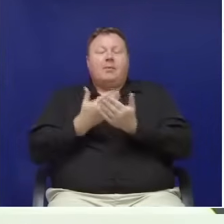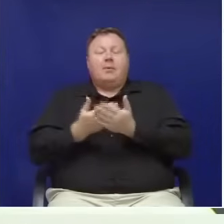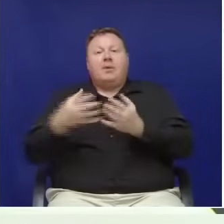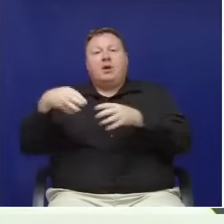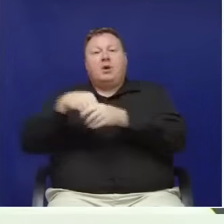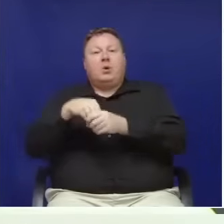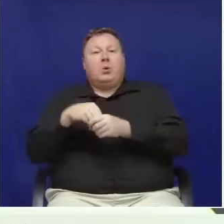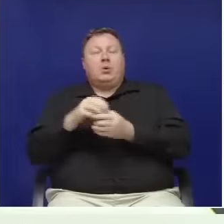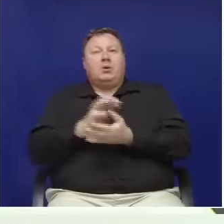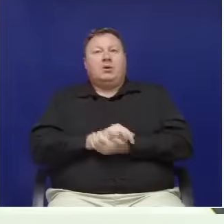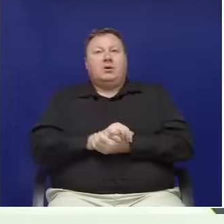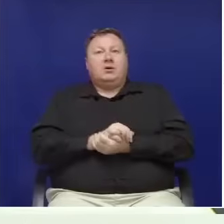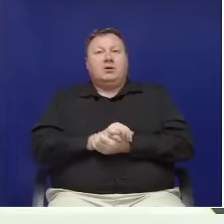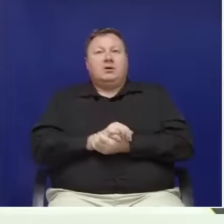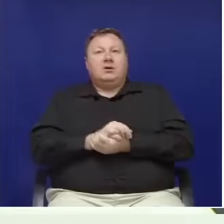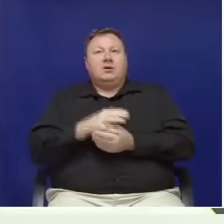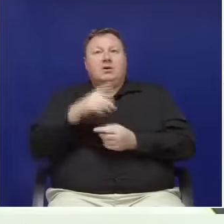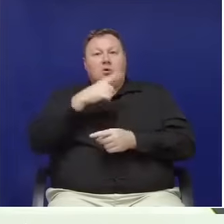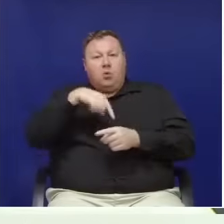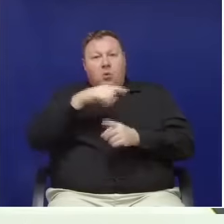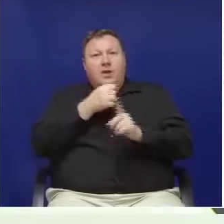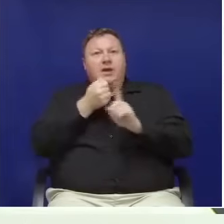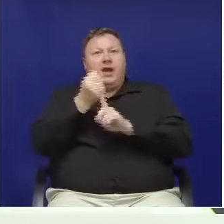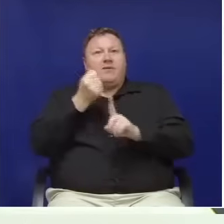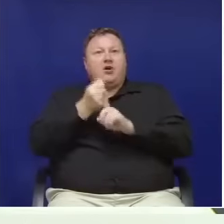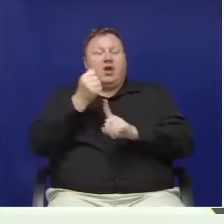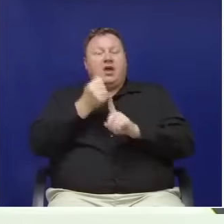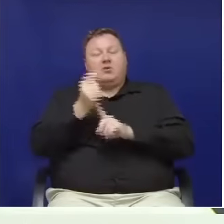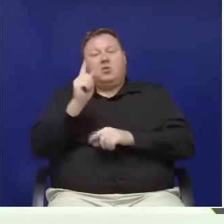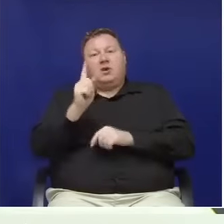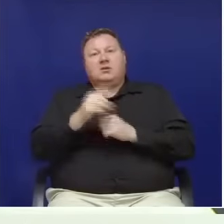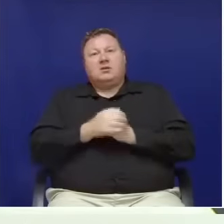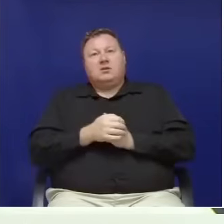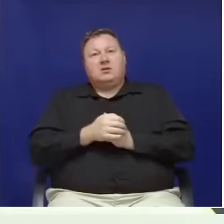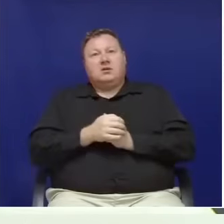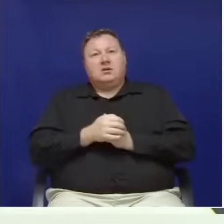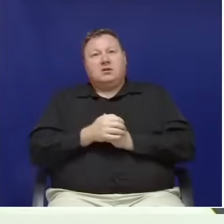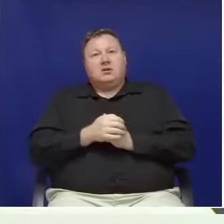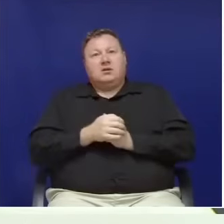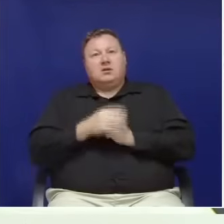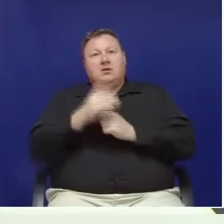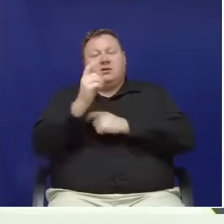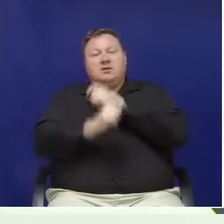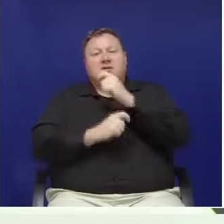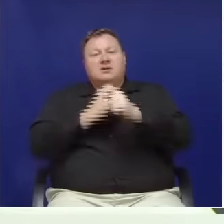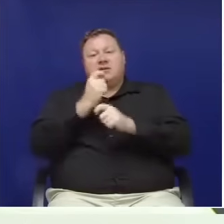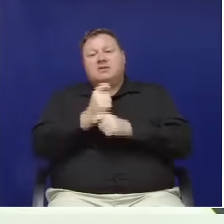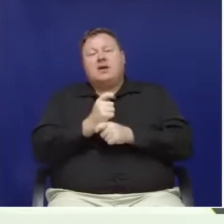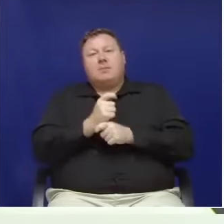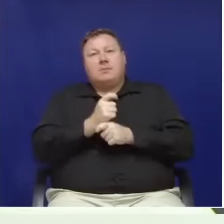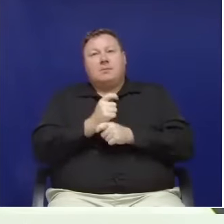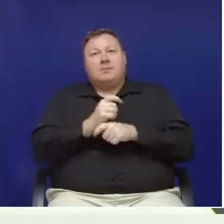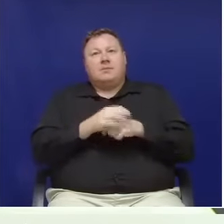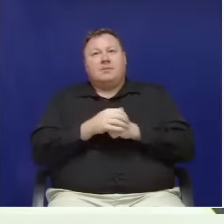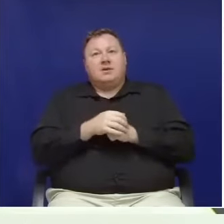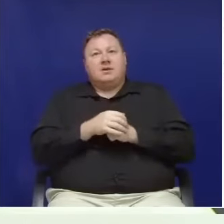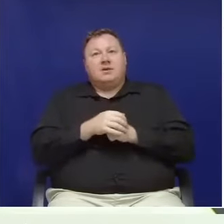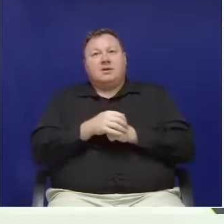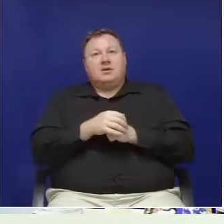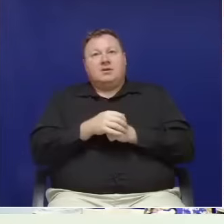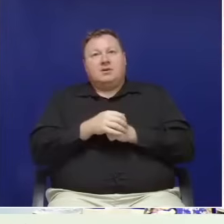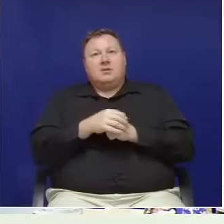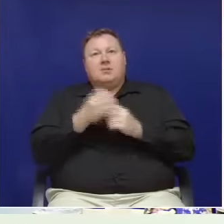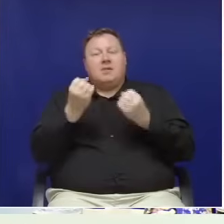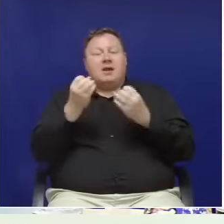aid. What we are advocating for, it's that type of permit, because many of them are saying they want to be part of